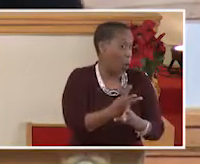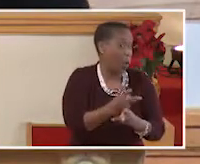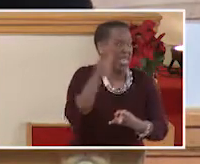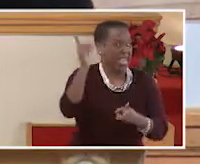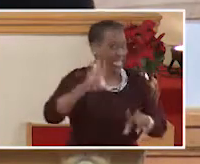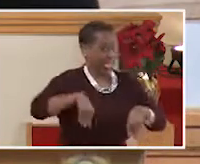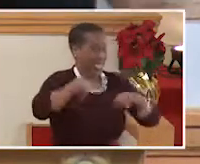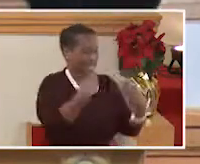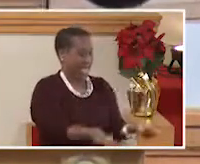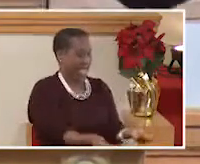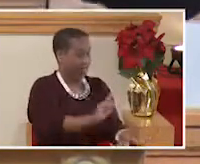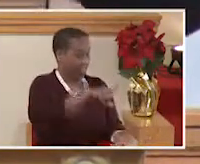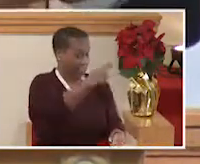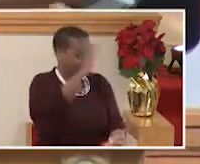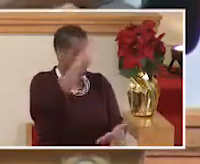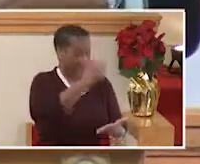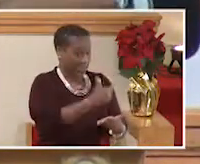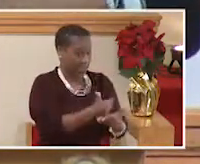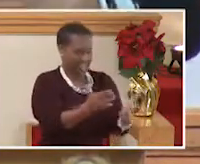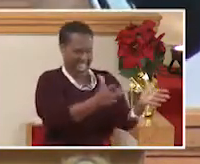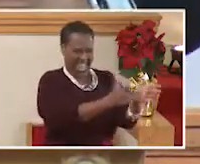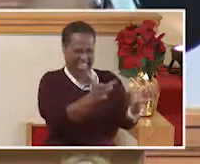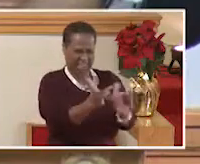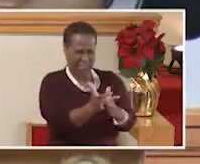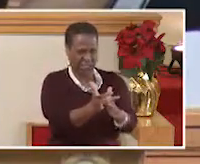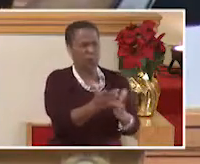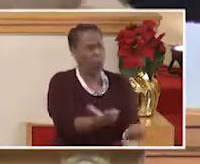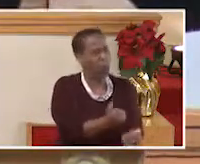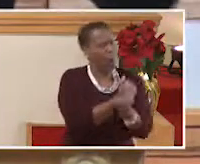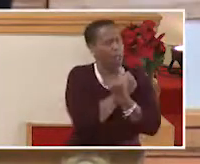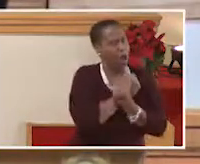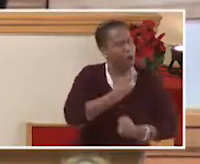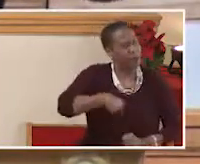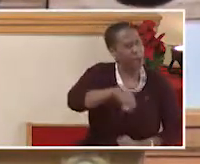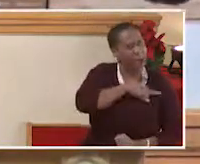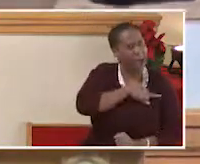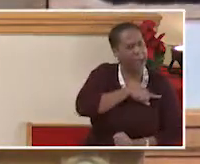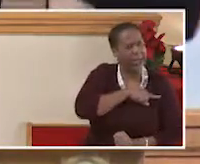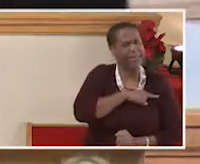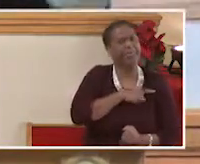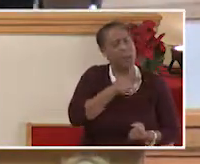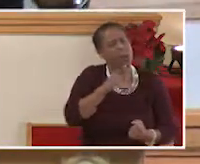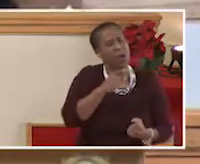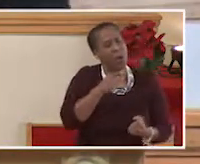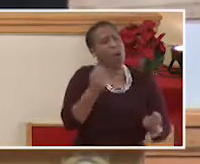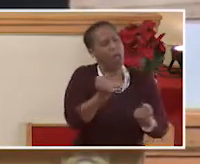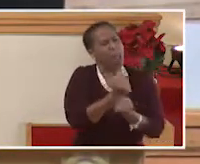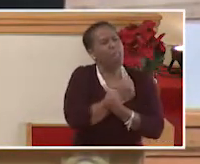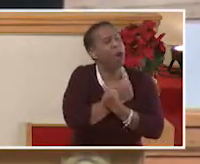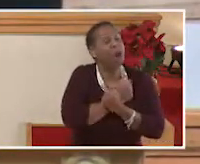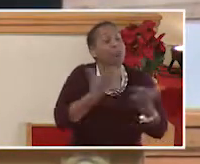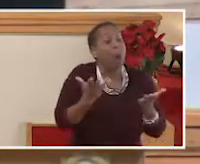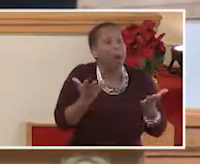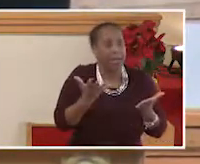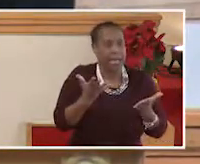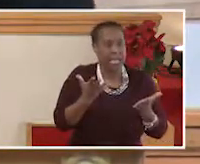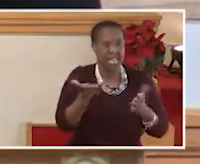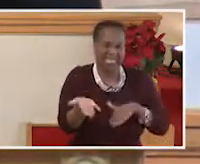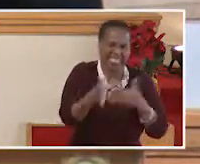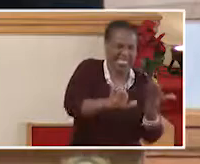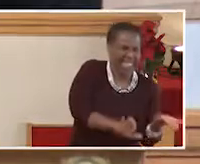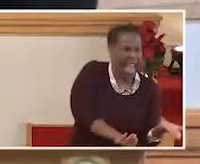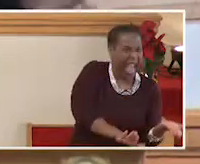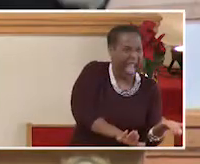son. Amen. And Jesus so loved us that he said only love allowed him to lay down his life for a